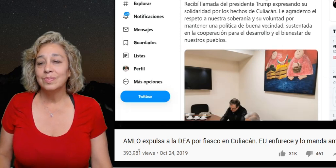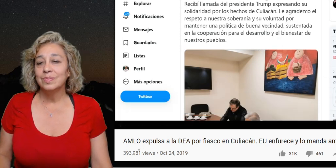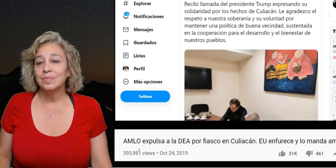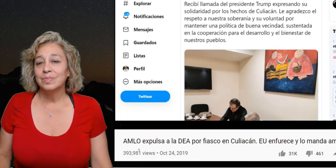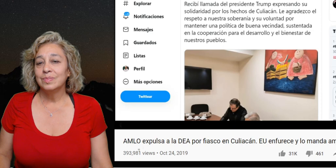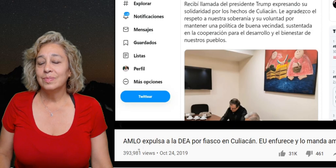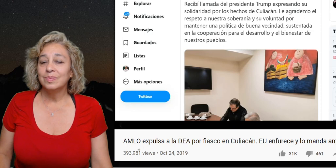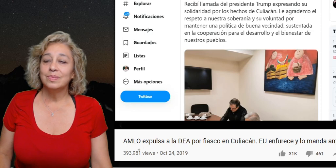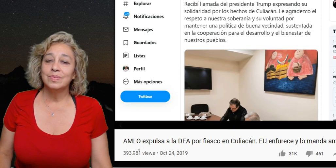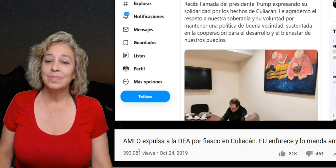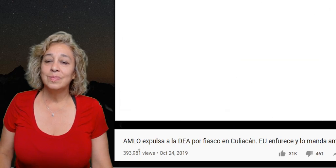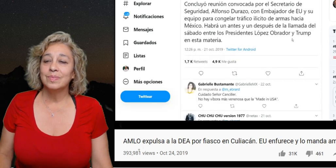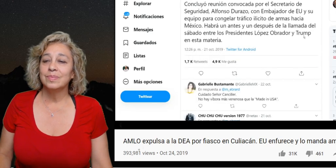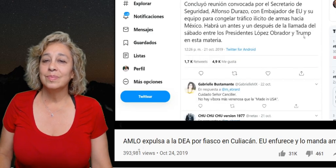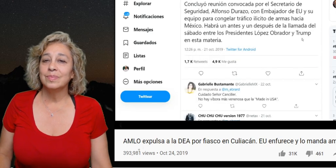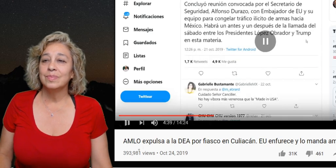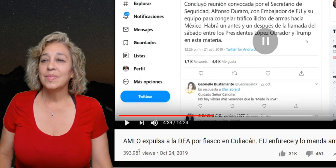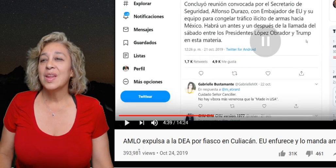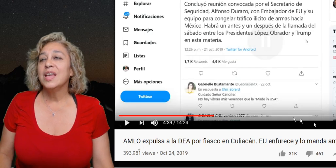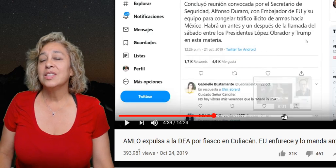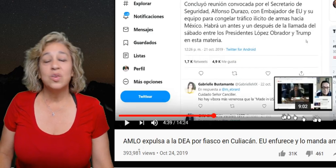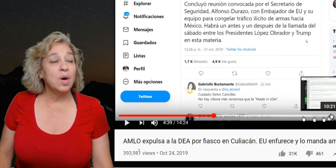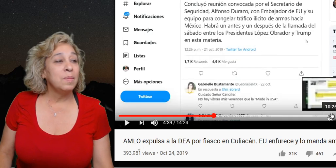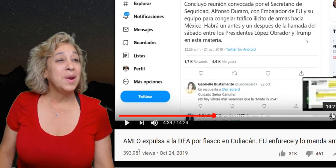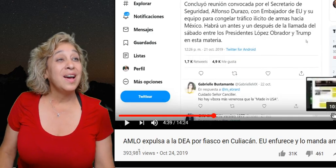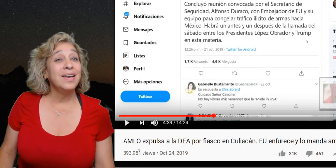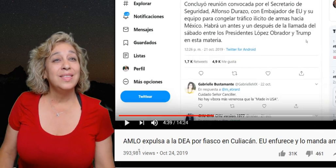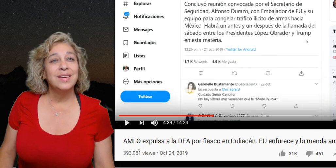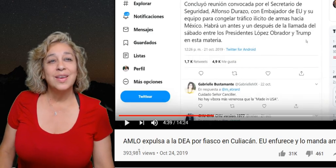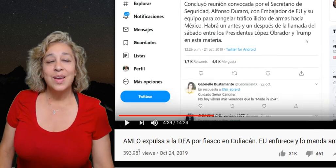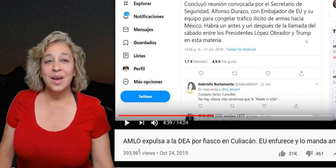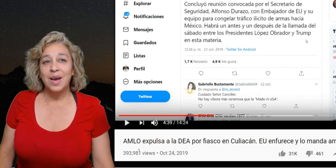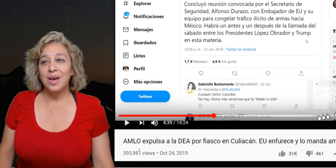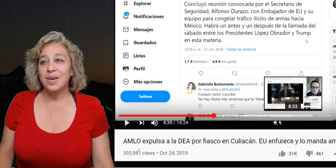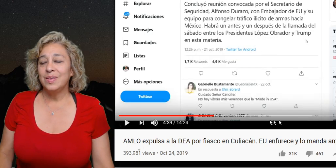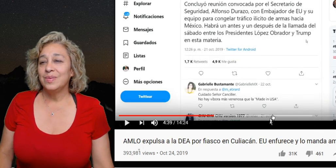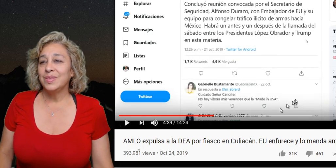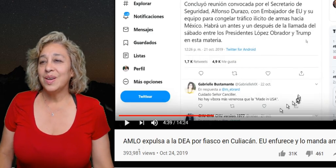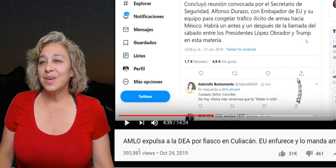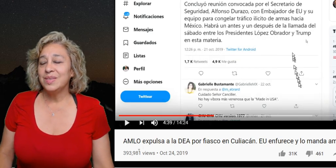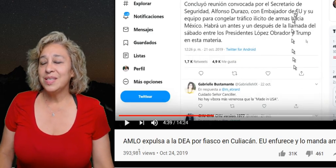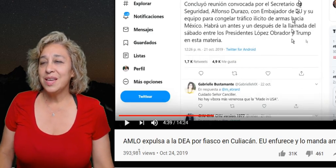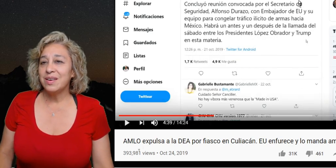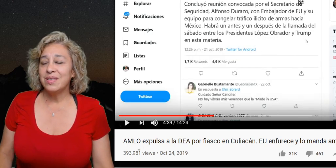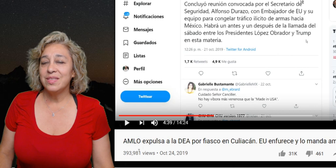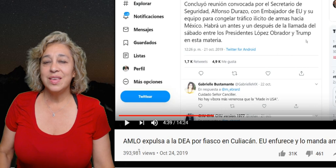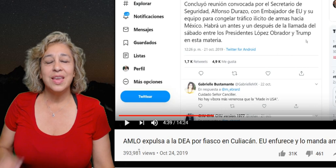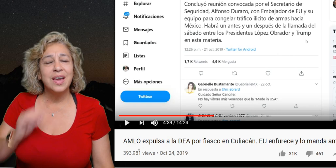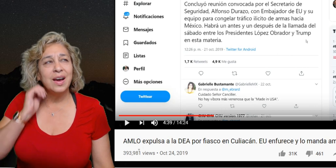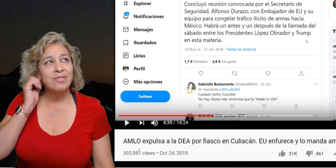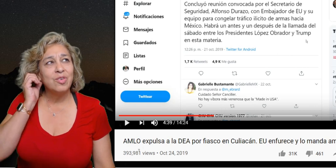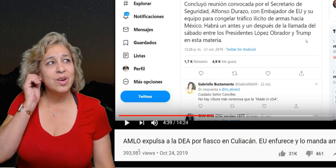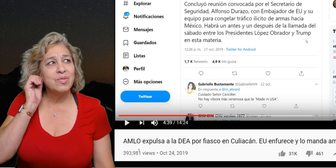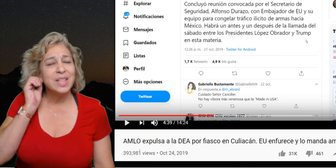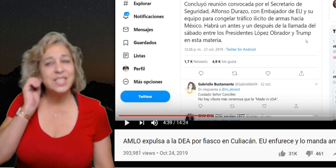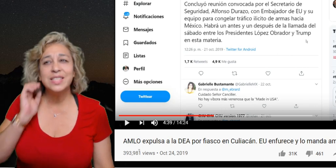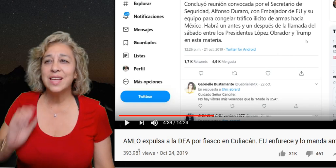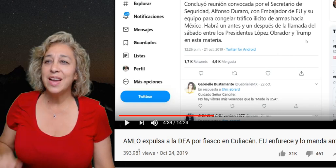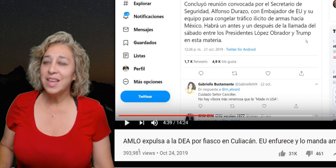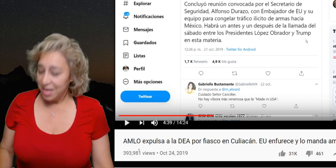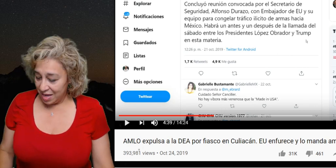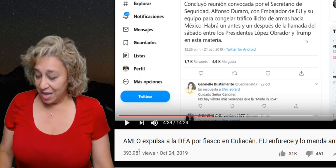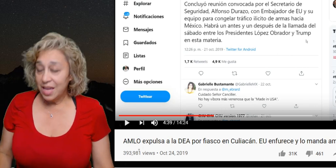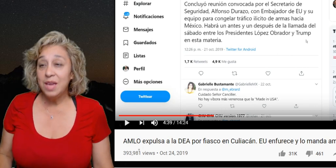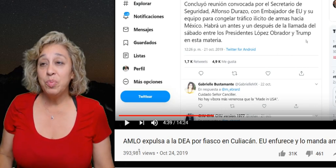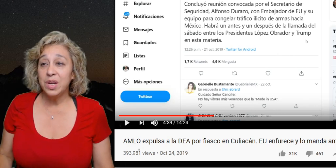Abrad lo puso más claro. So Abrad, the concierge, the foreign relations